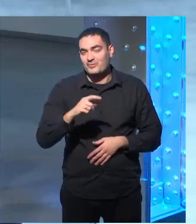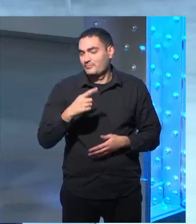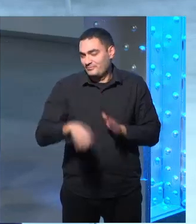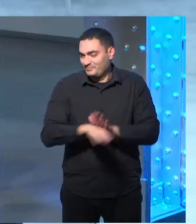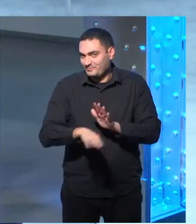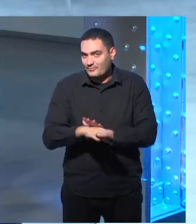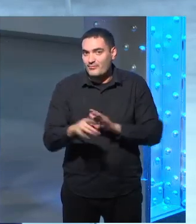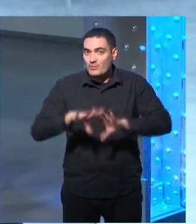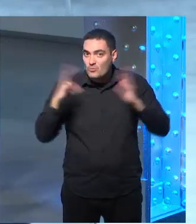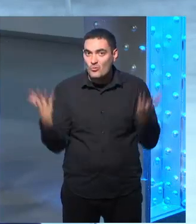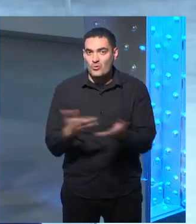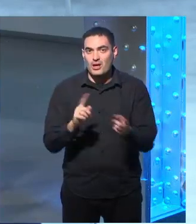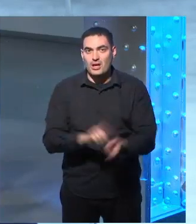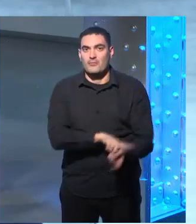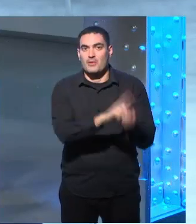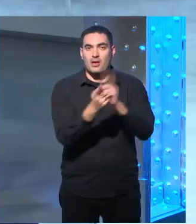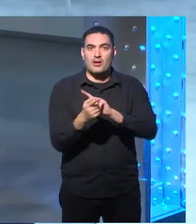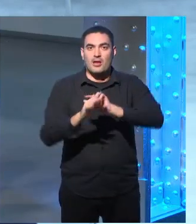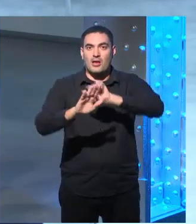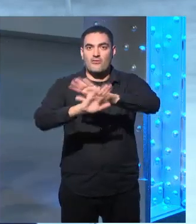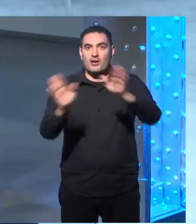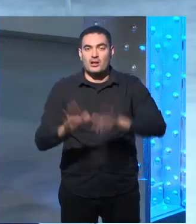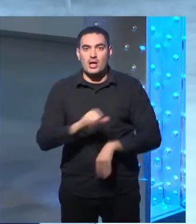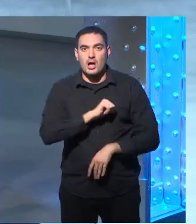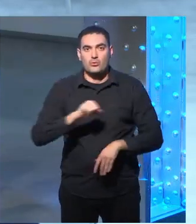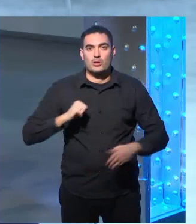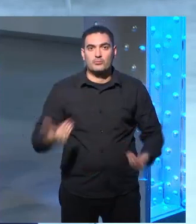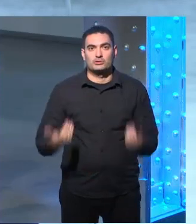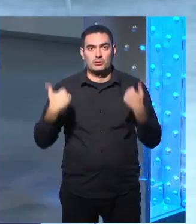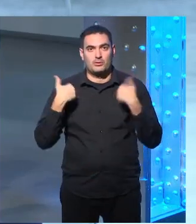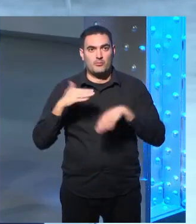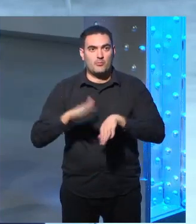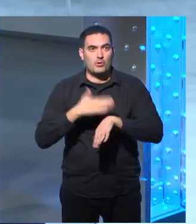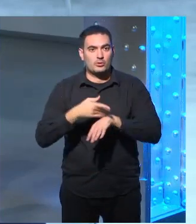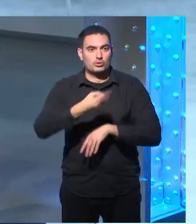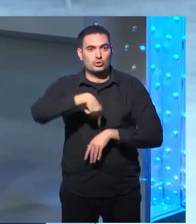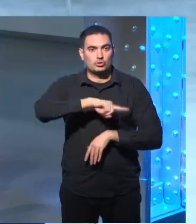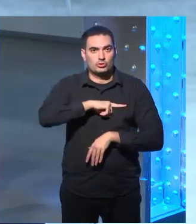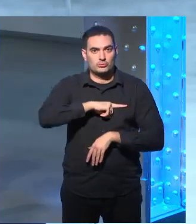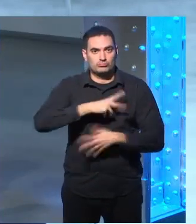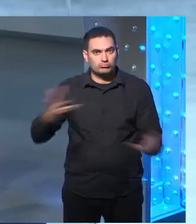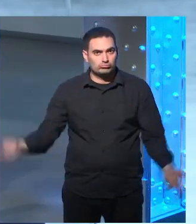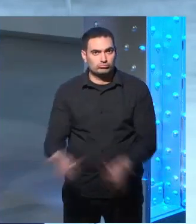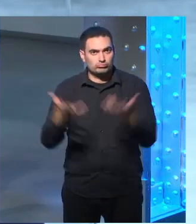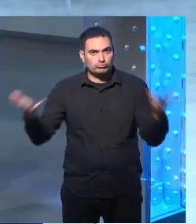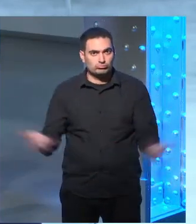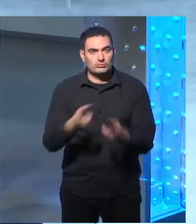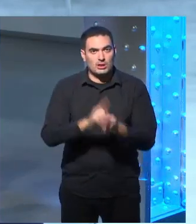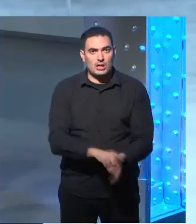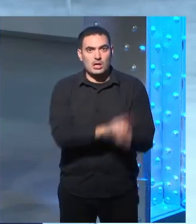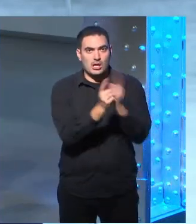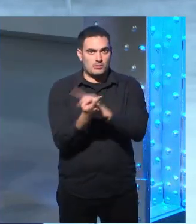to internalize and accept that the world is changing and take full responsibility for ourselves,